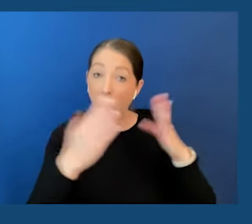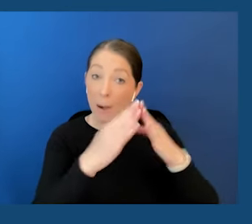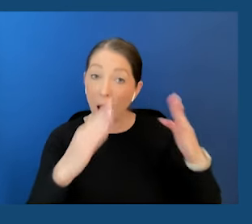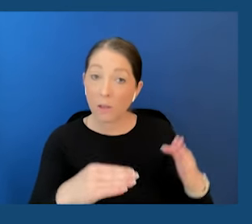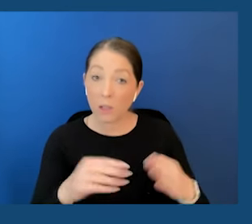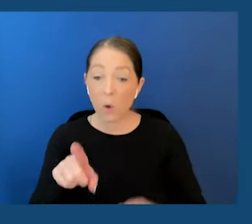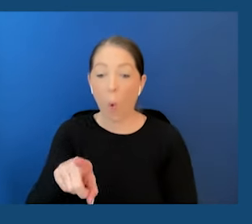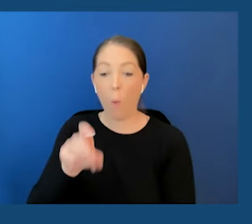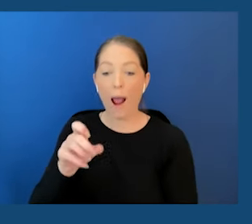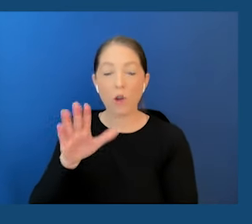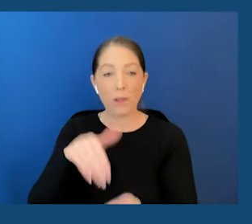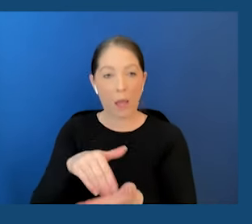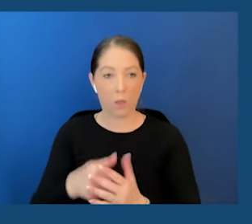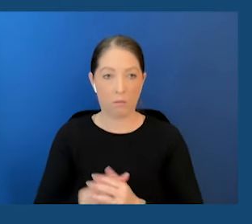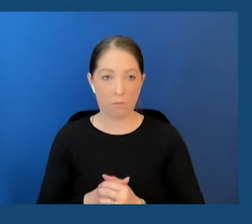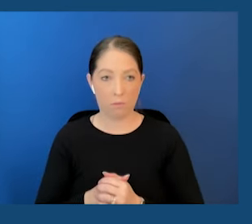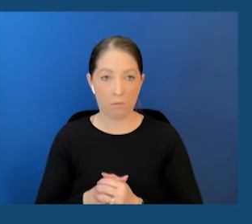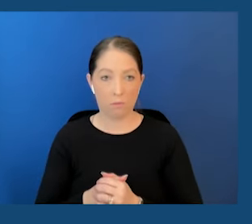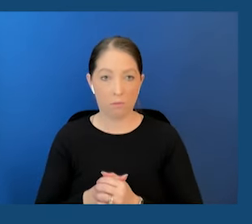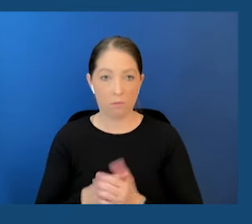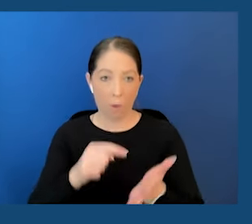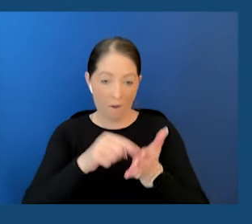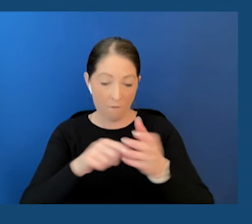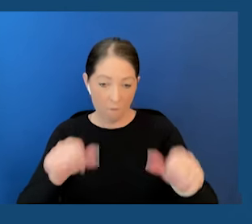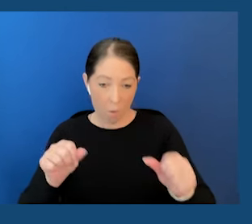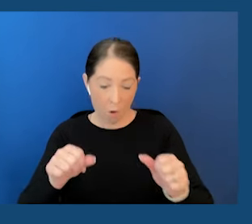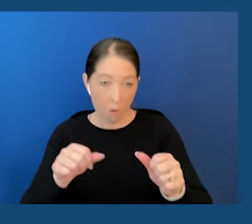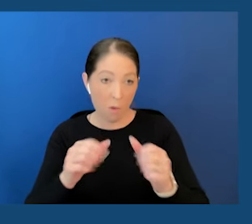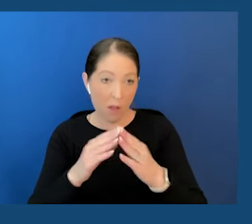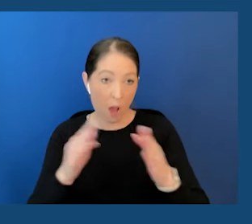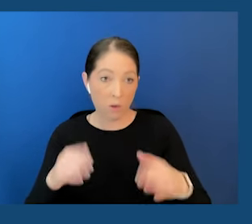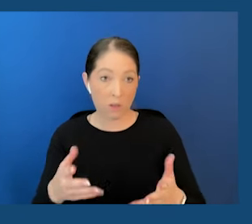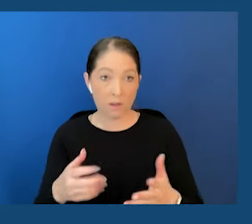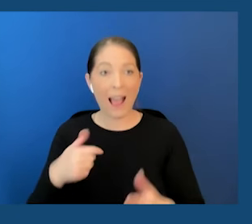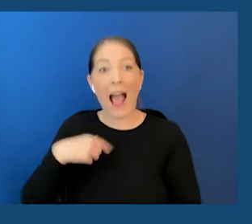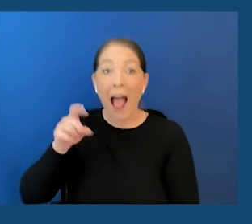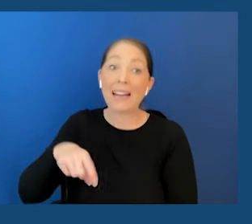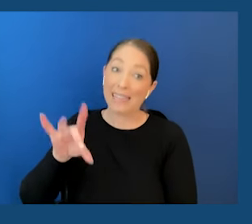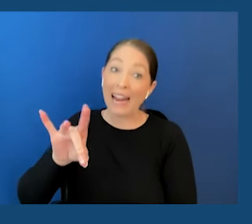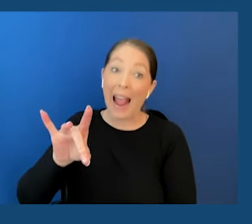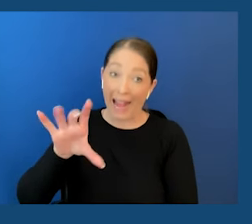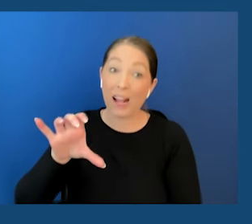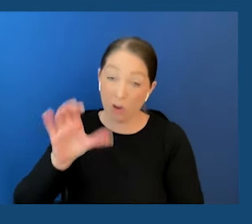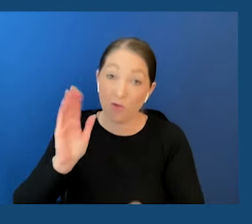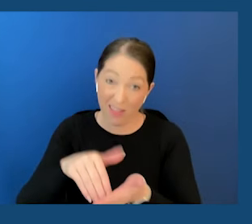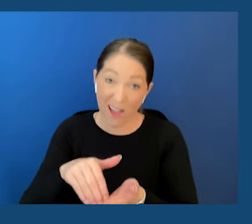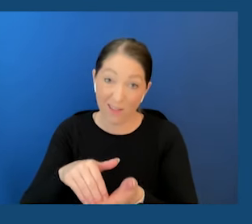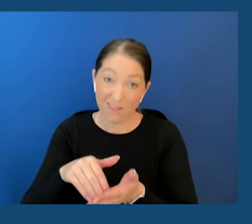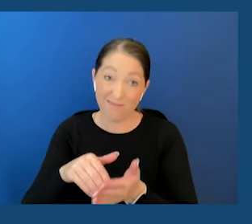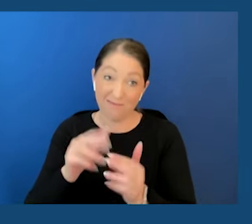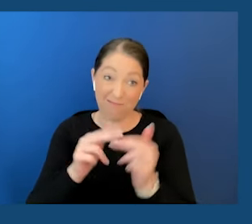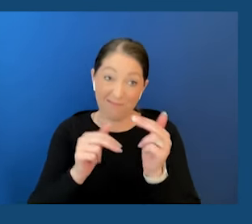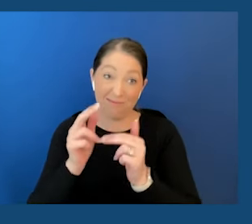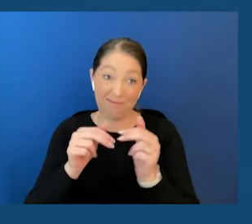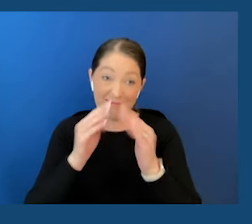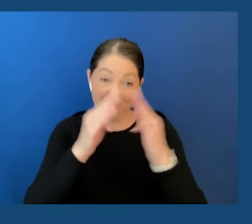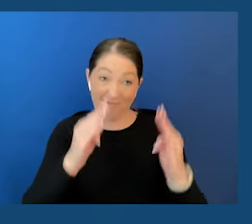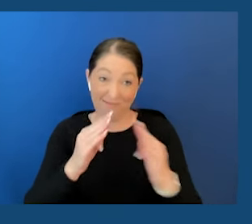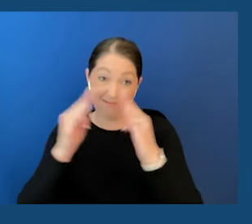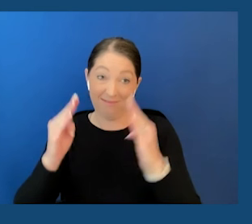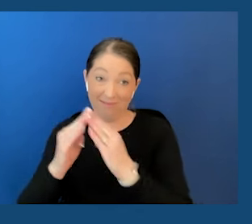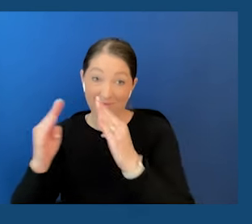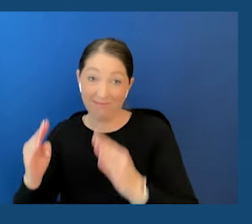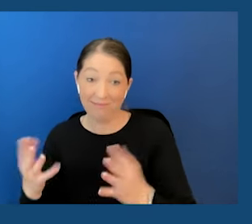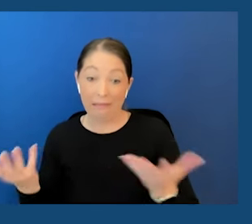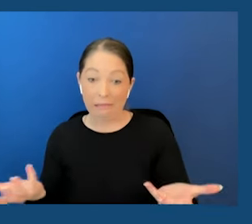units. I need 800,000 units to start. So we need communities to step up. We